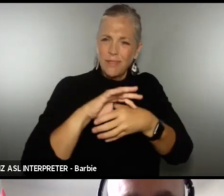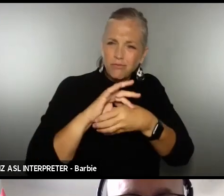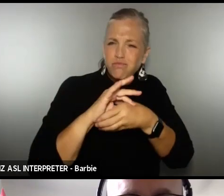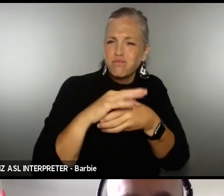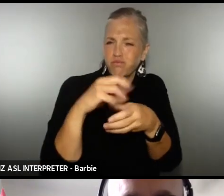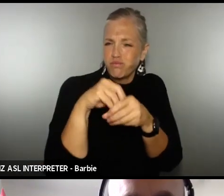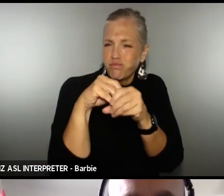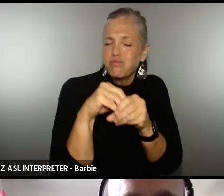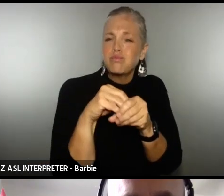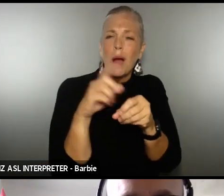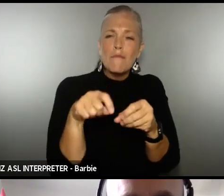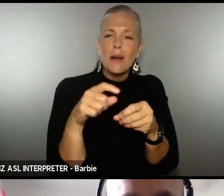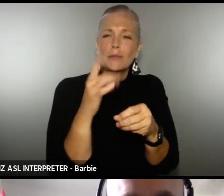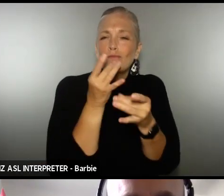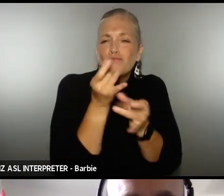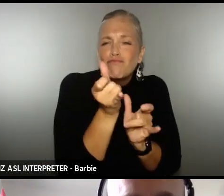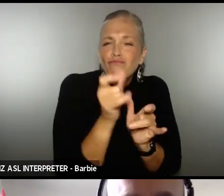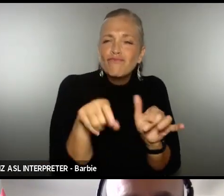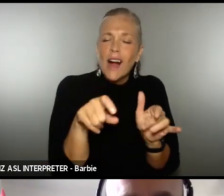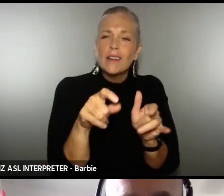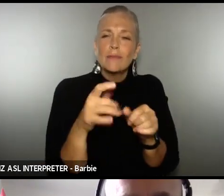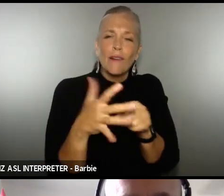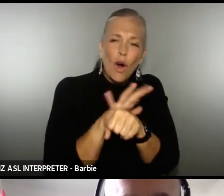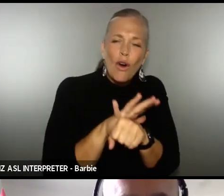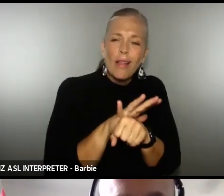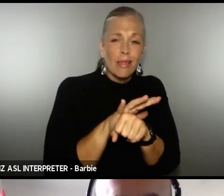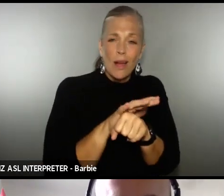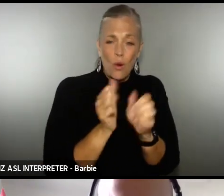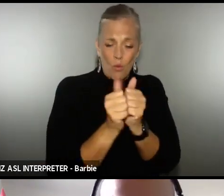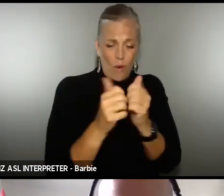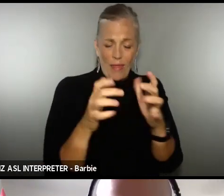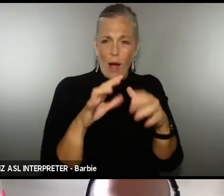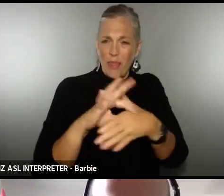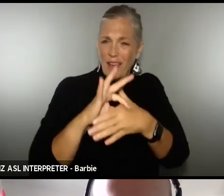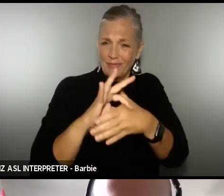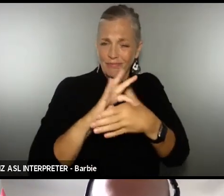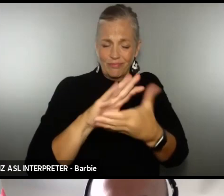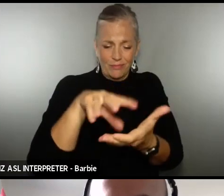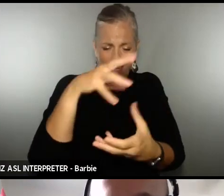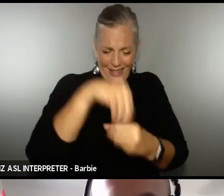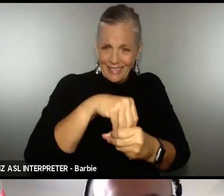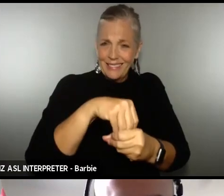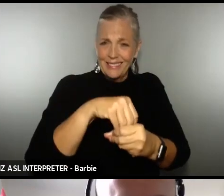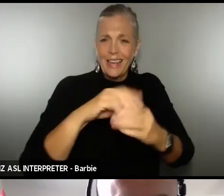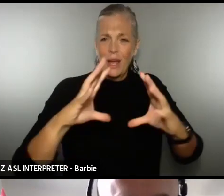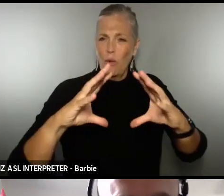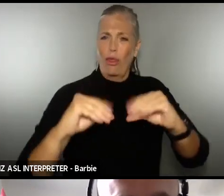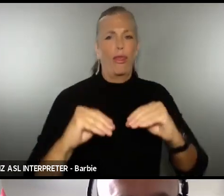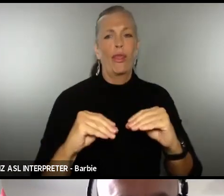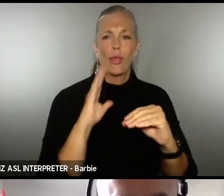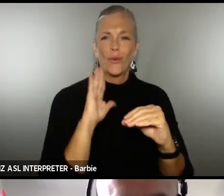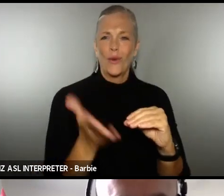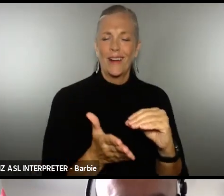here. Absolutely. I think of it with neurodiversity, which is